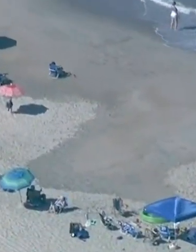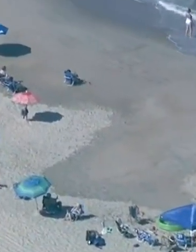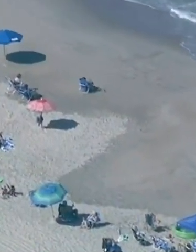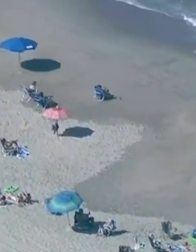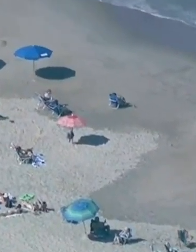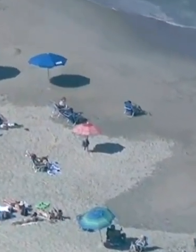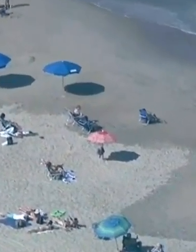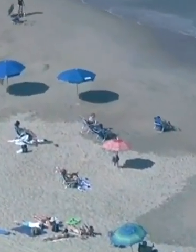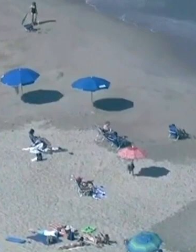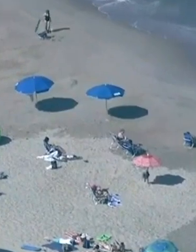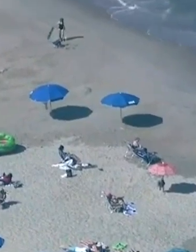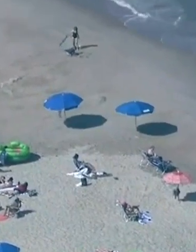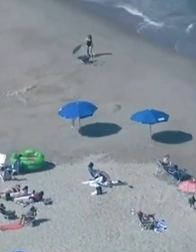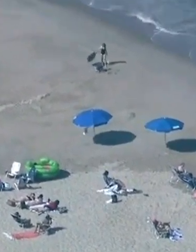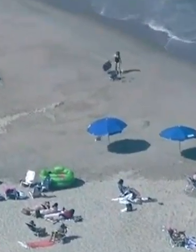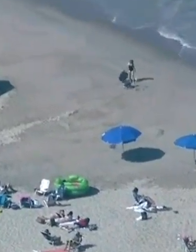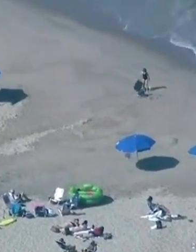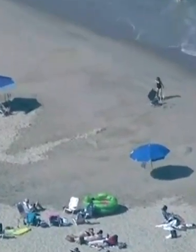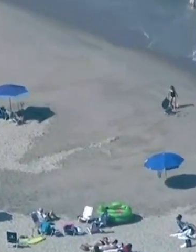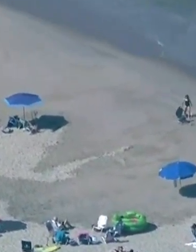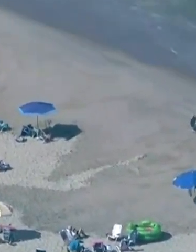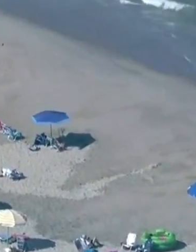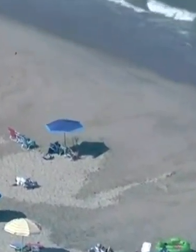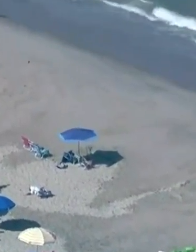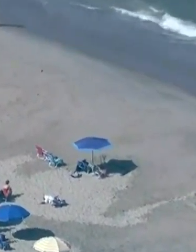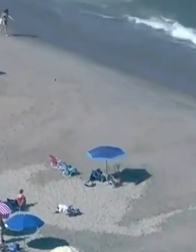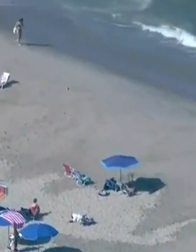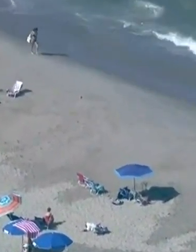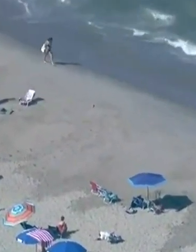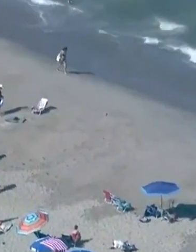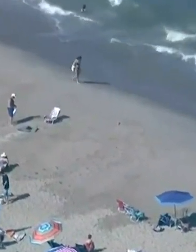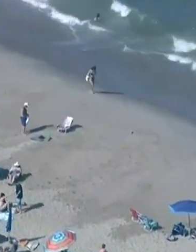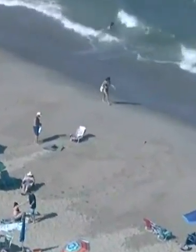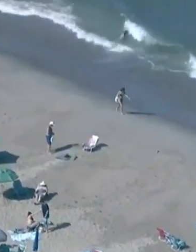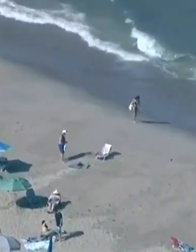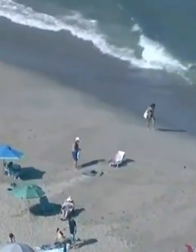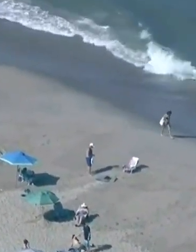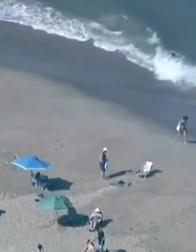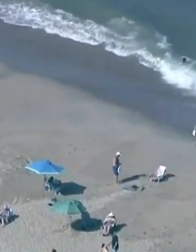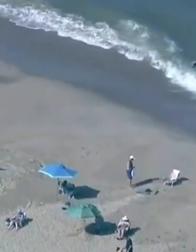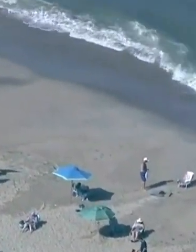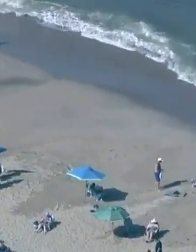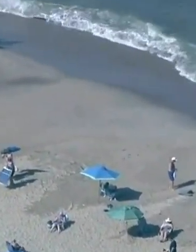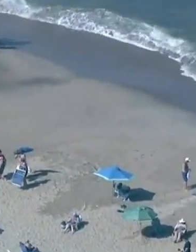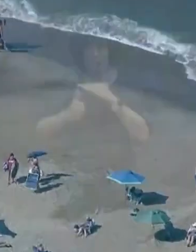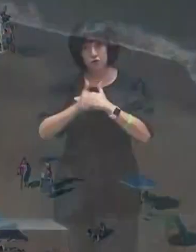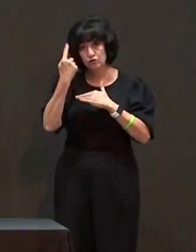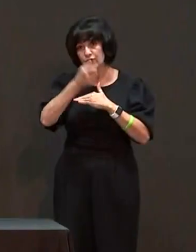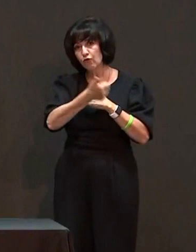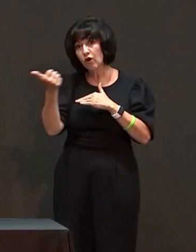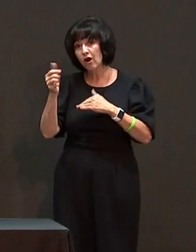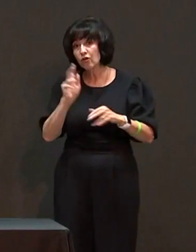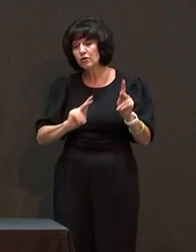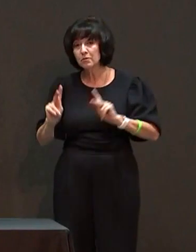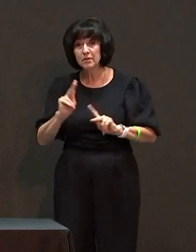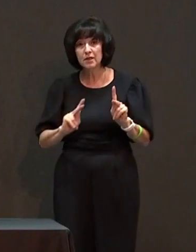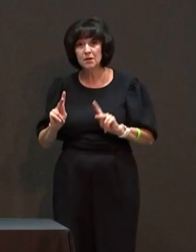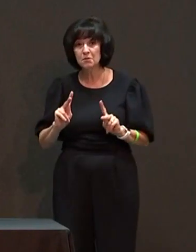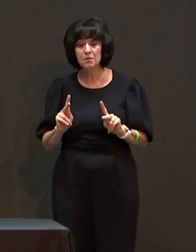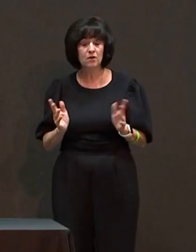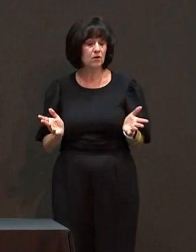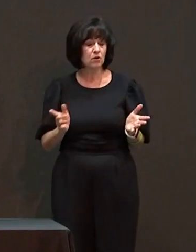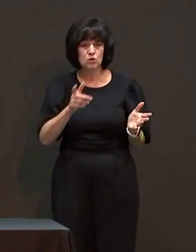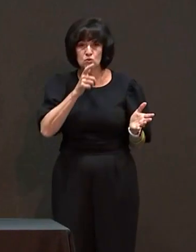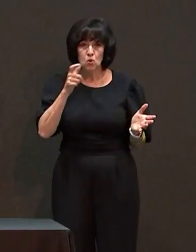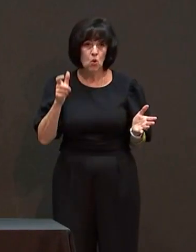it has gone from 45 years old to young adults in their mid to upper 20s. His advice: don't make a political